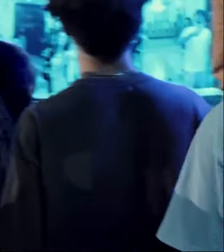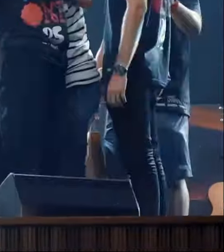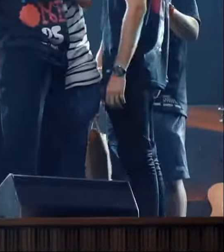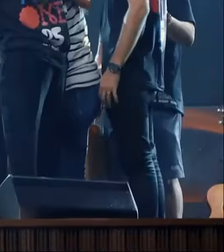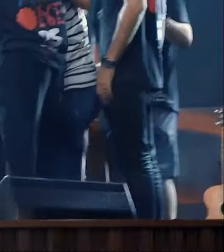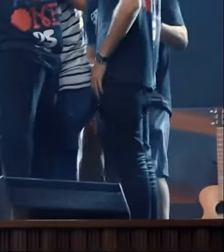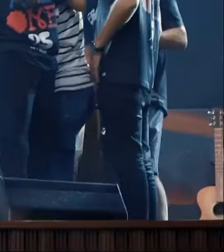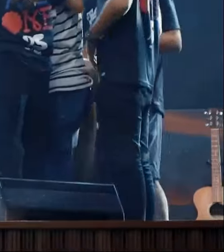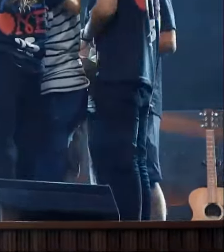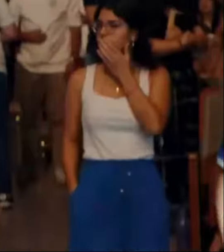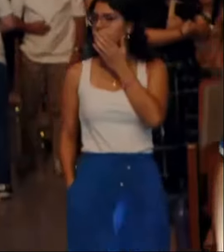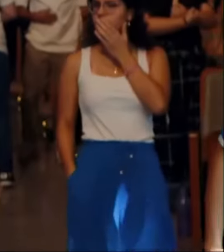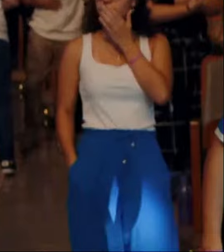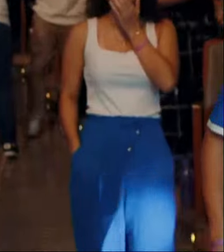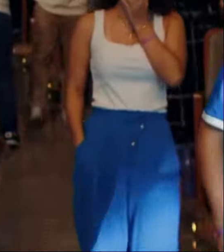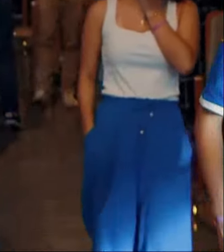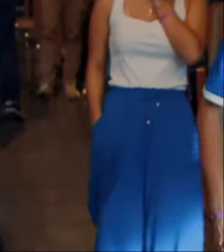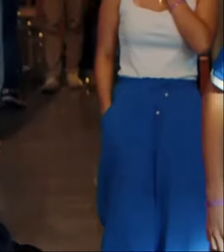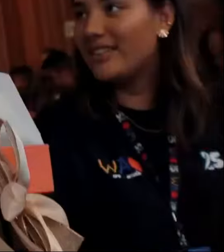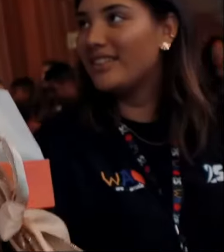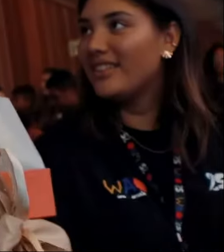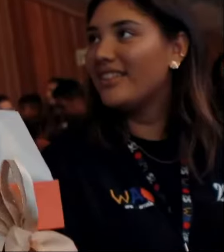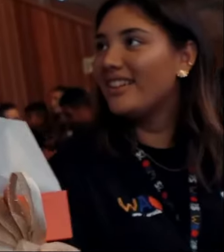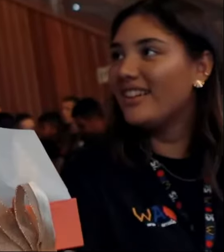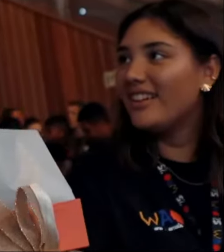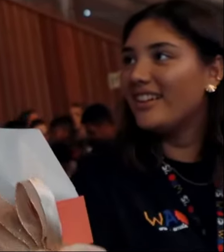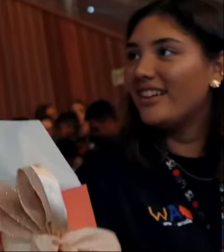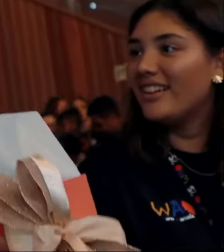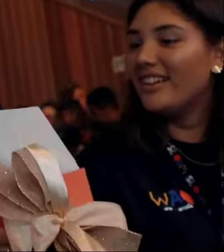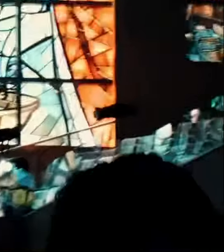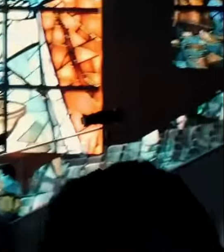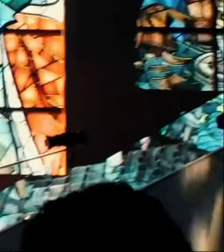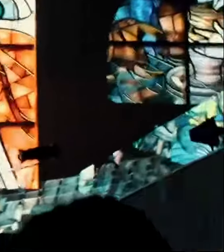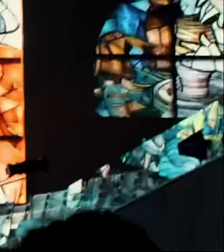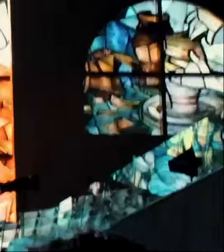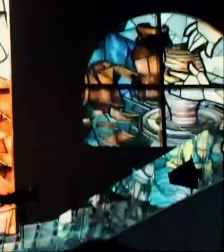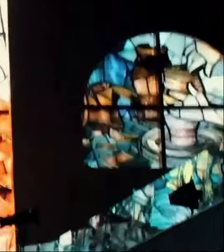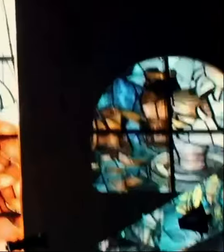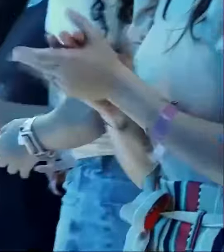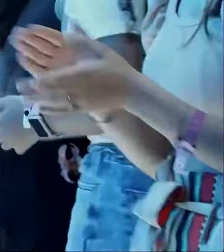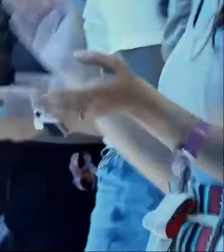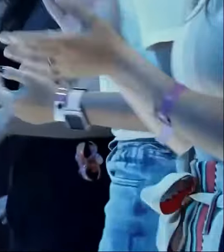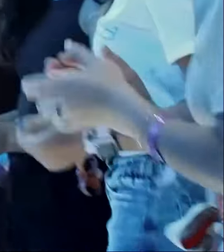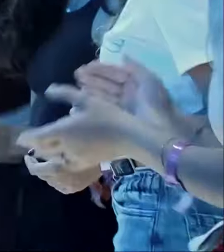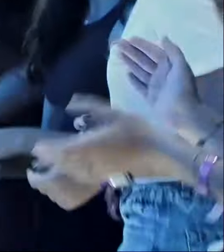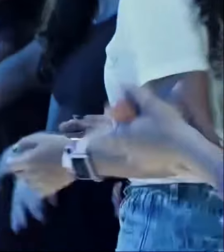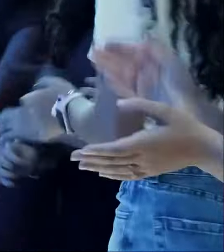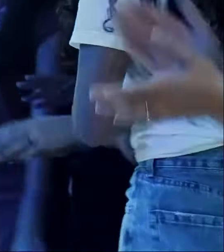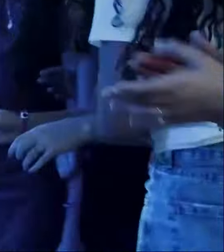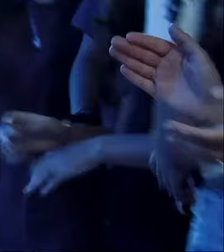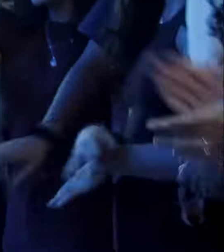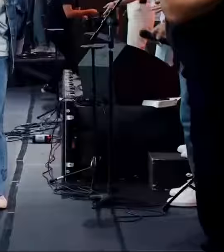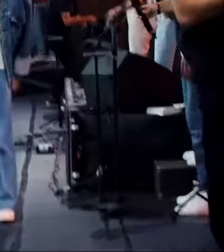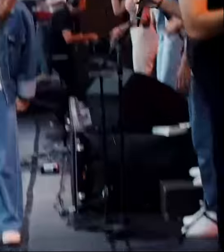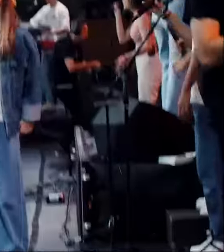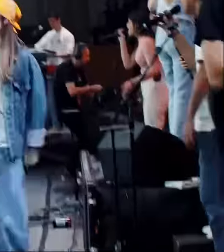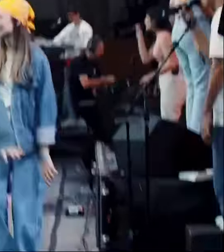like, oh, I'll never get used to this. I'll never get used to